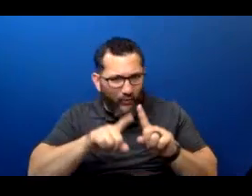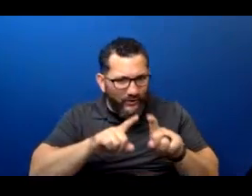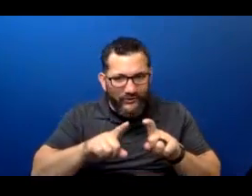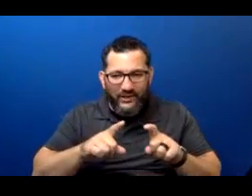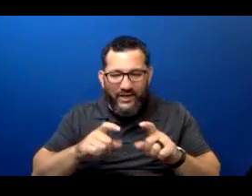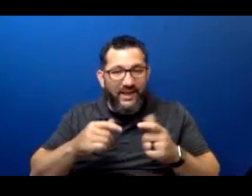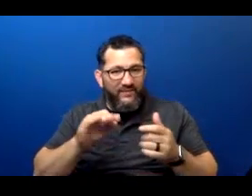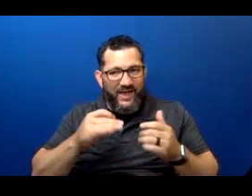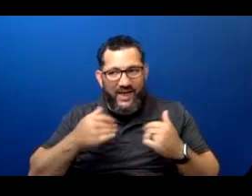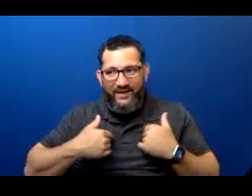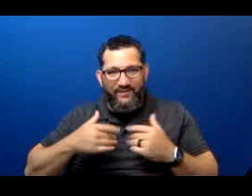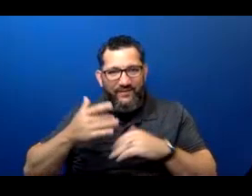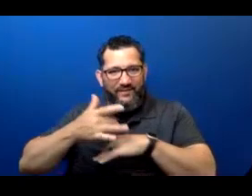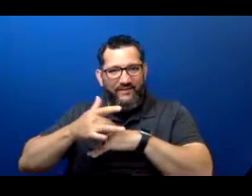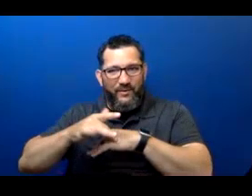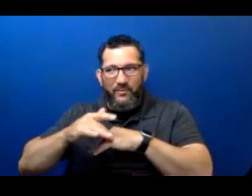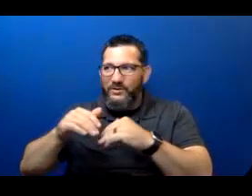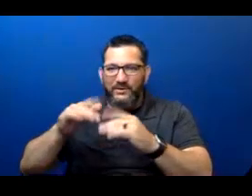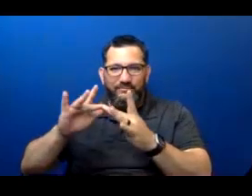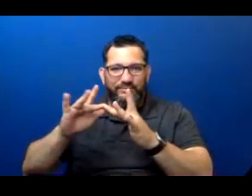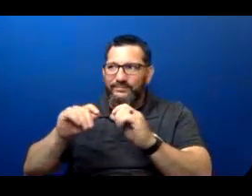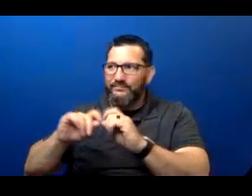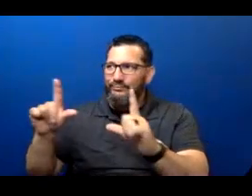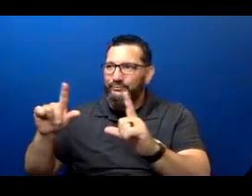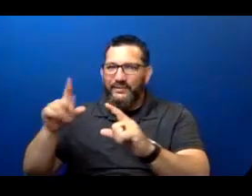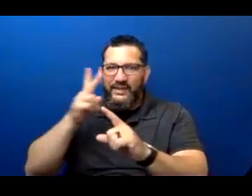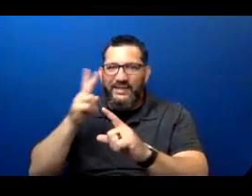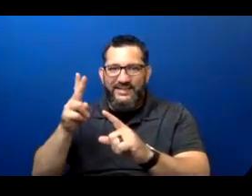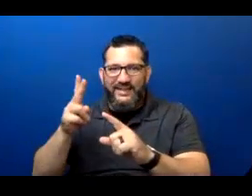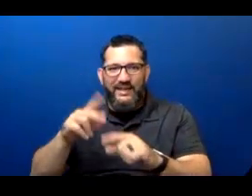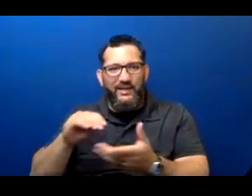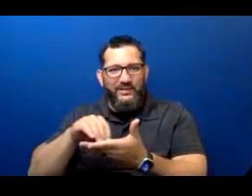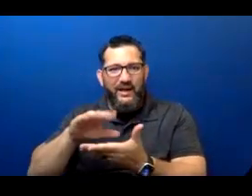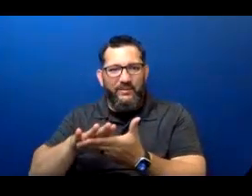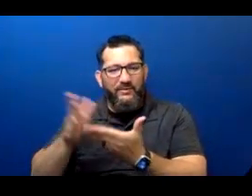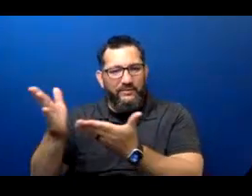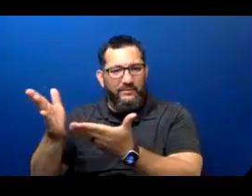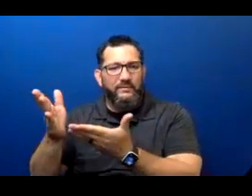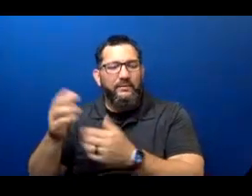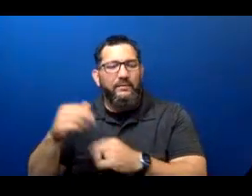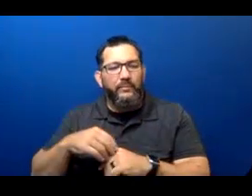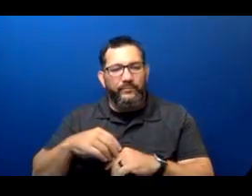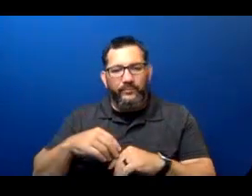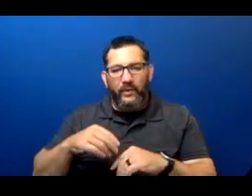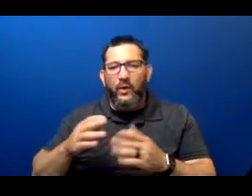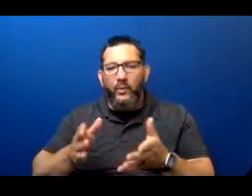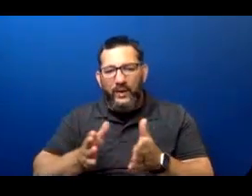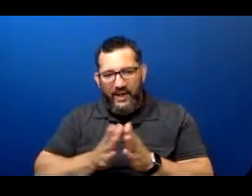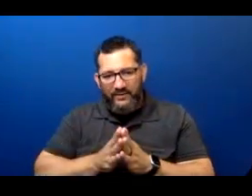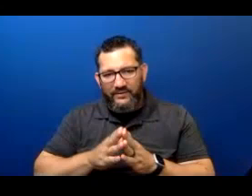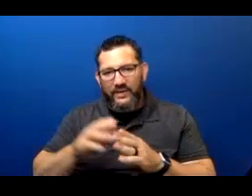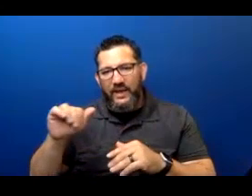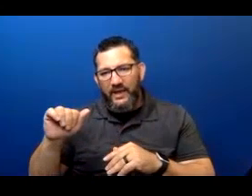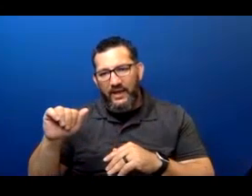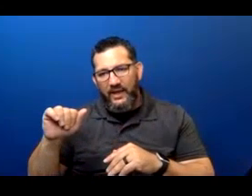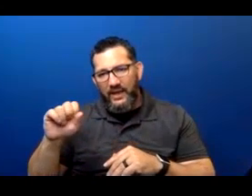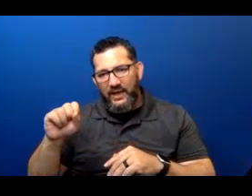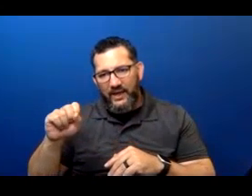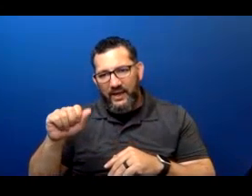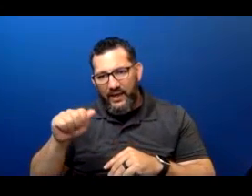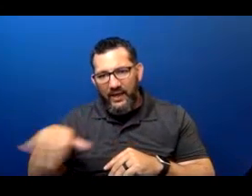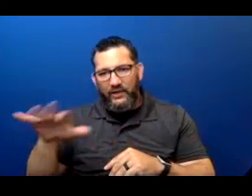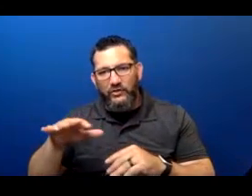without having a health intersection. We did ask the Asian Community Development Corporation to be there, and they have their own medical